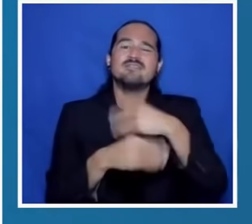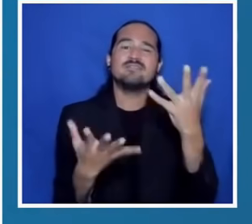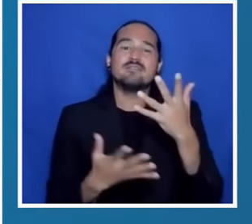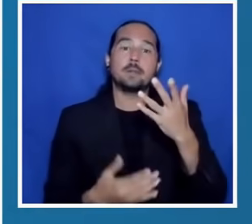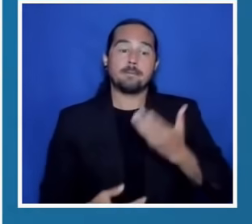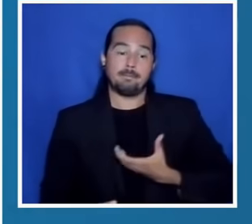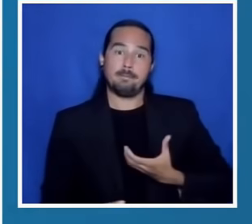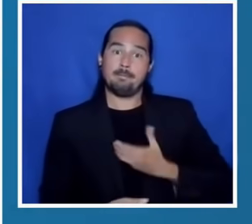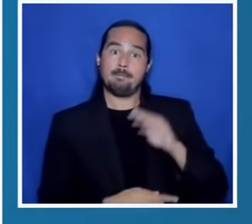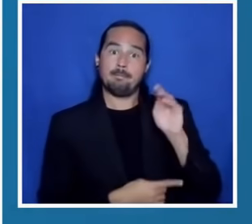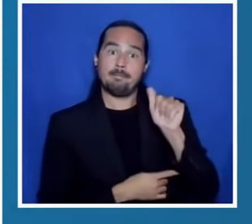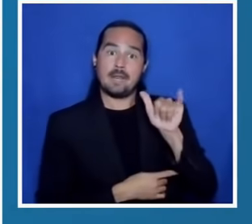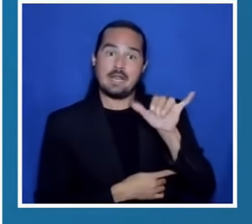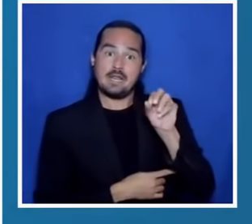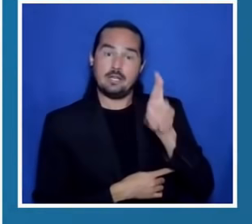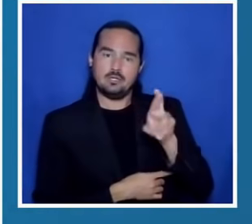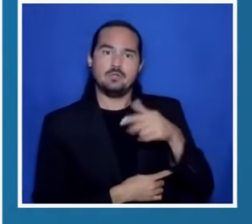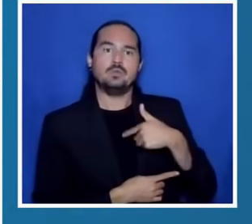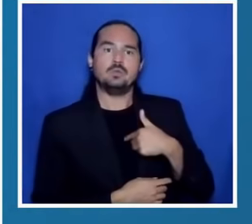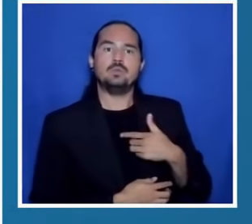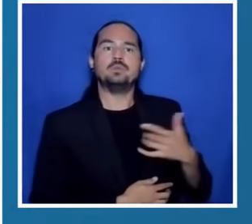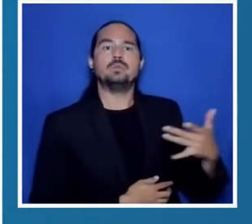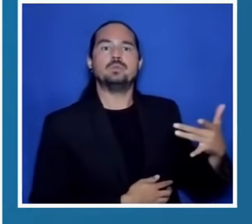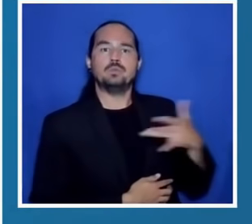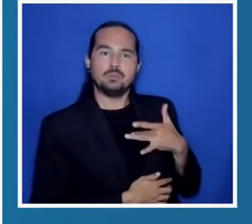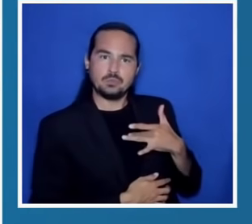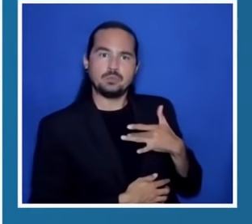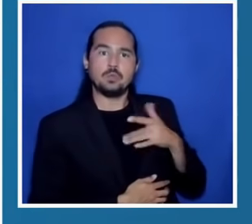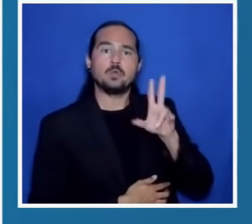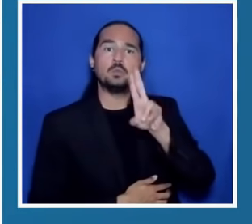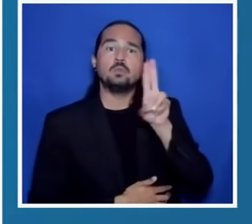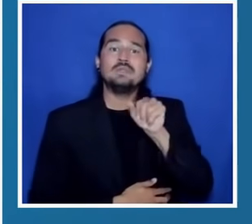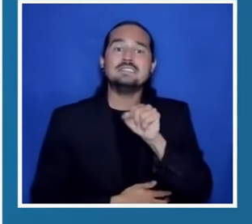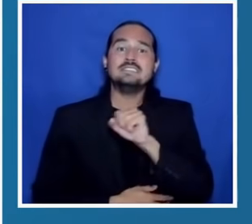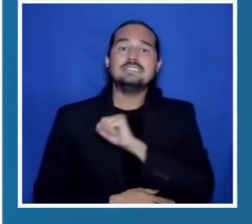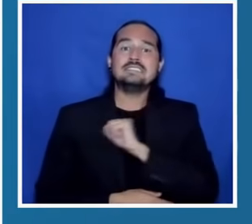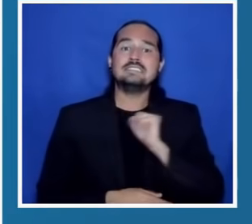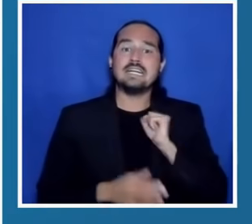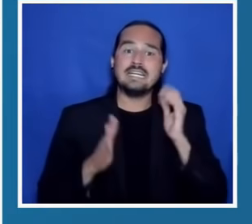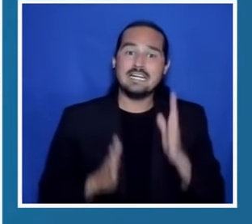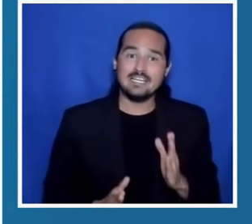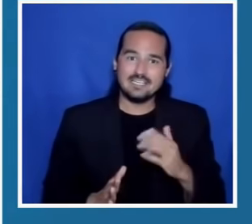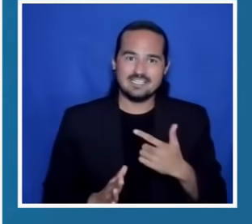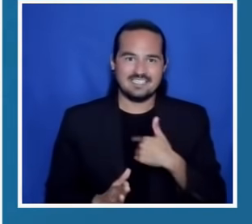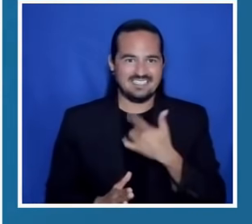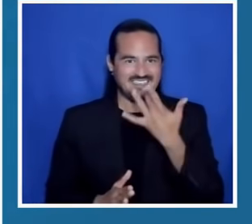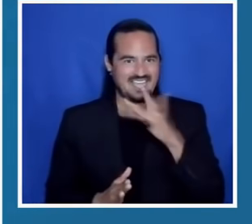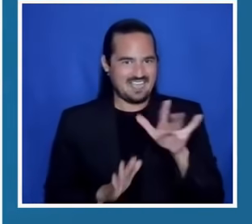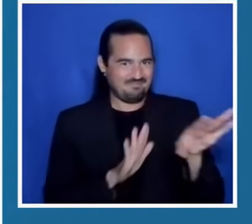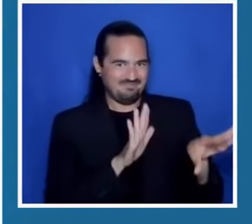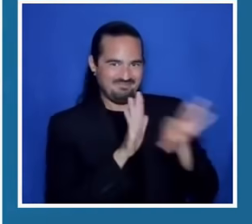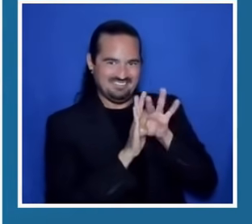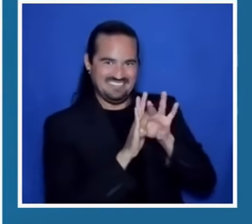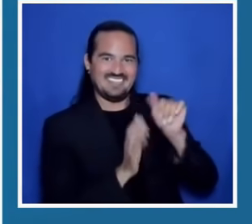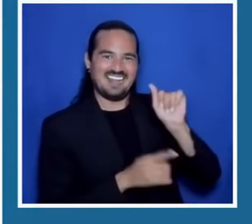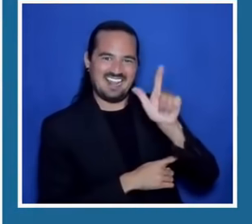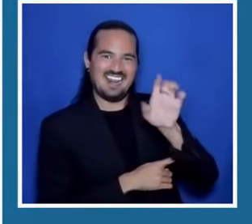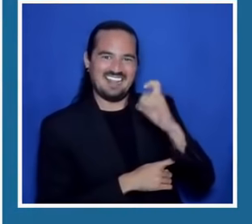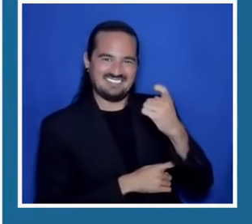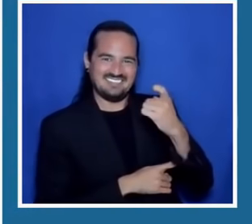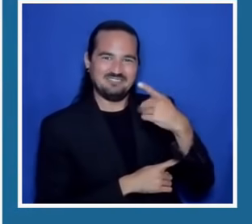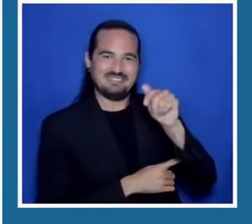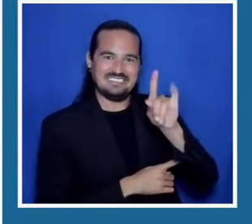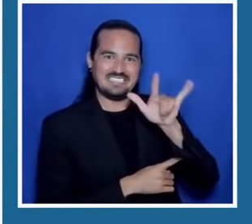that I had the privilege of, you know, having a chance to appoint in Alex Padilla. And by the way, there's a rule in